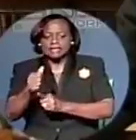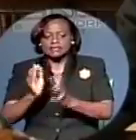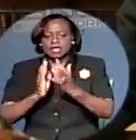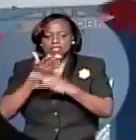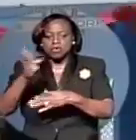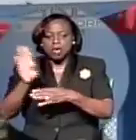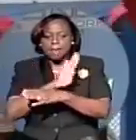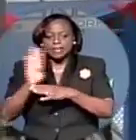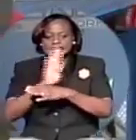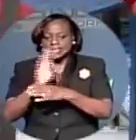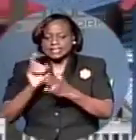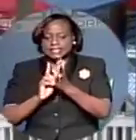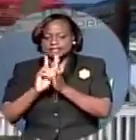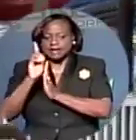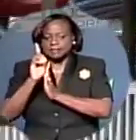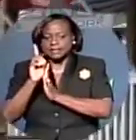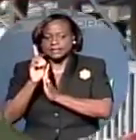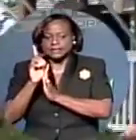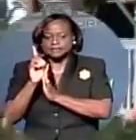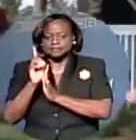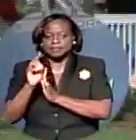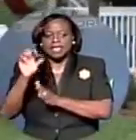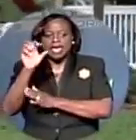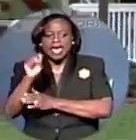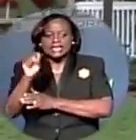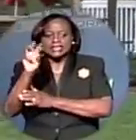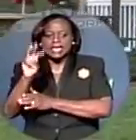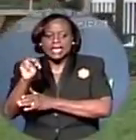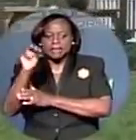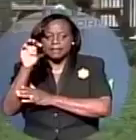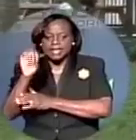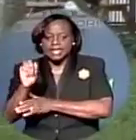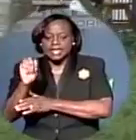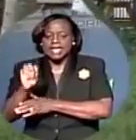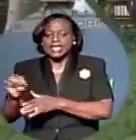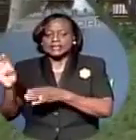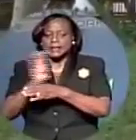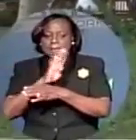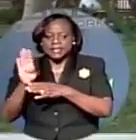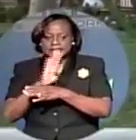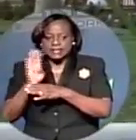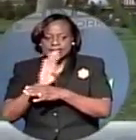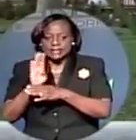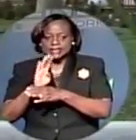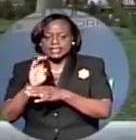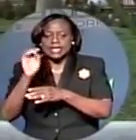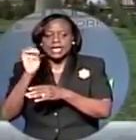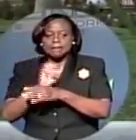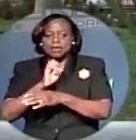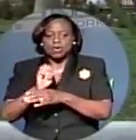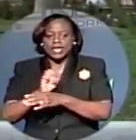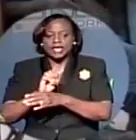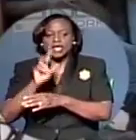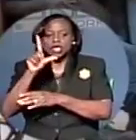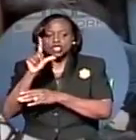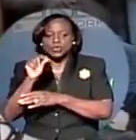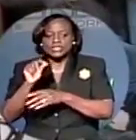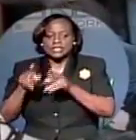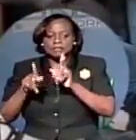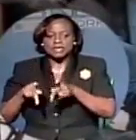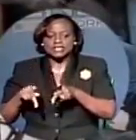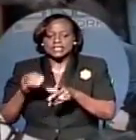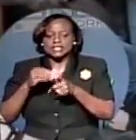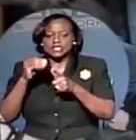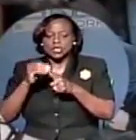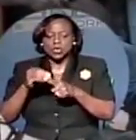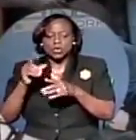business development. SMEs, defined now as businesses employing 20 people or less, represent about 90% of all